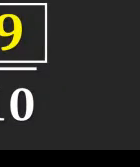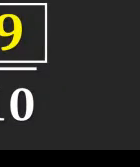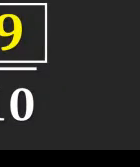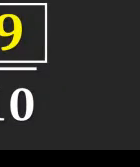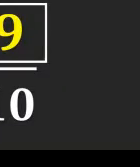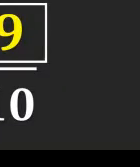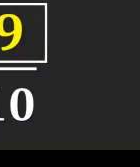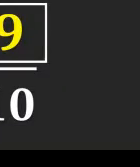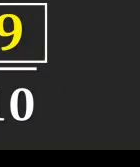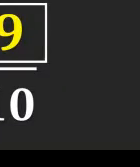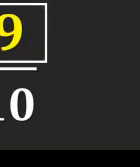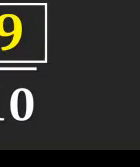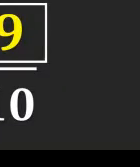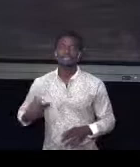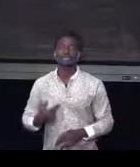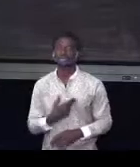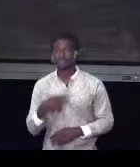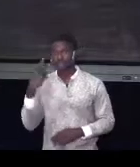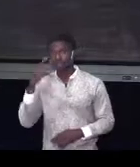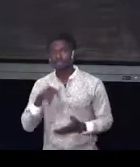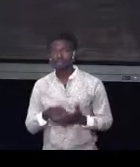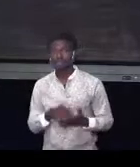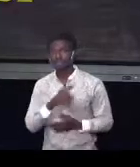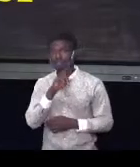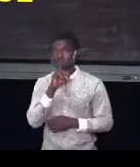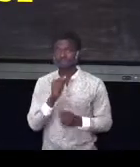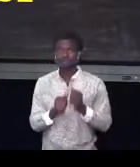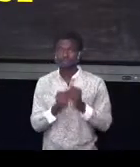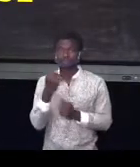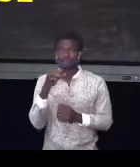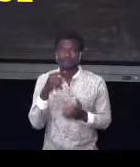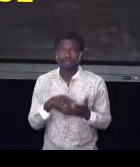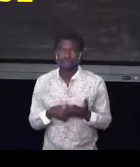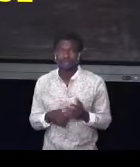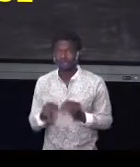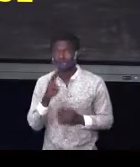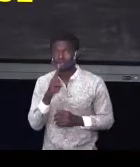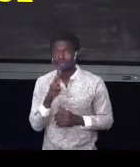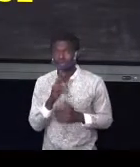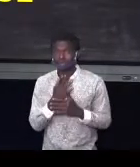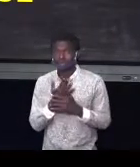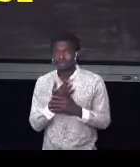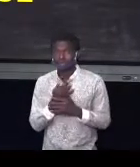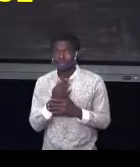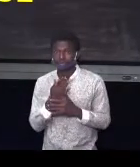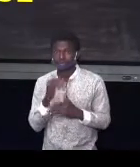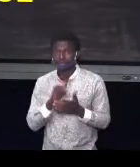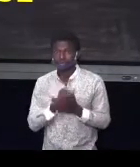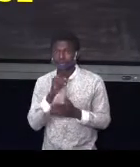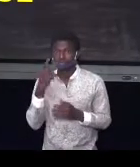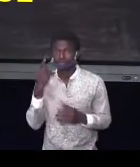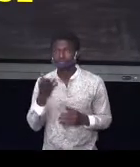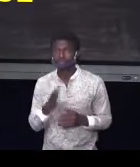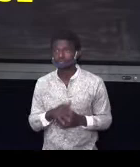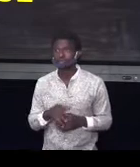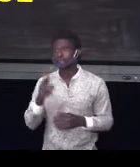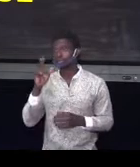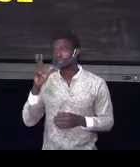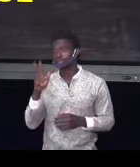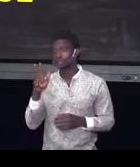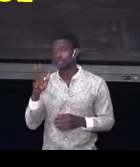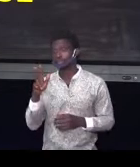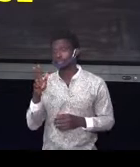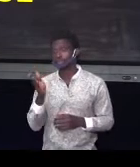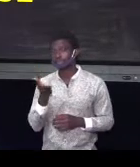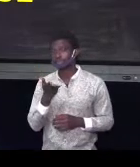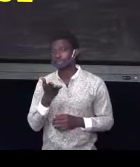order. Now, let us consider this question. Which of these two fractions that you see here, 3 over 8, 11